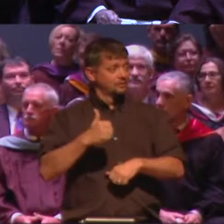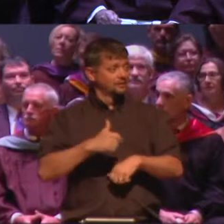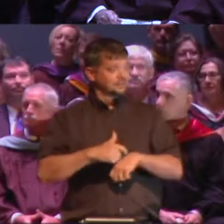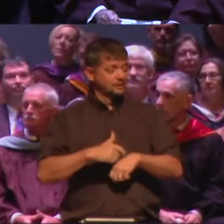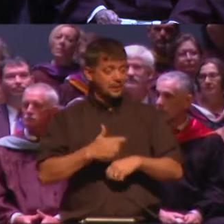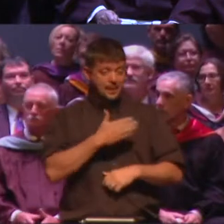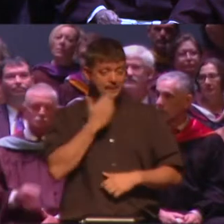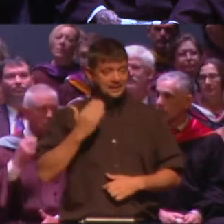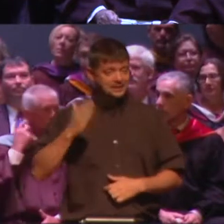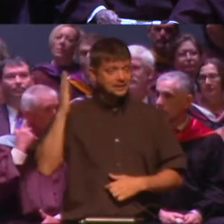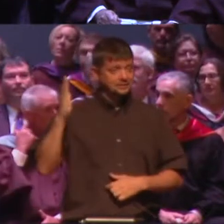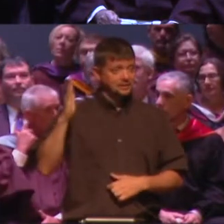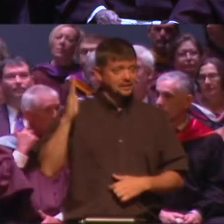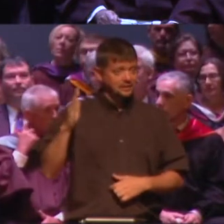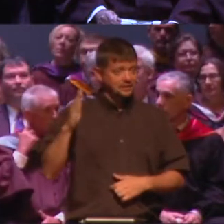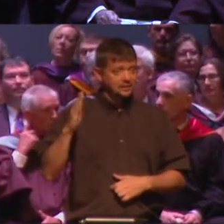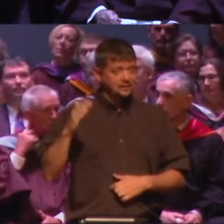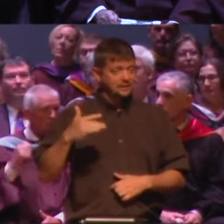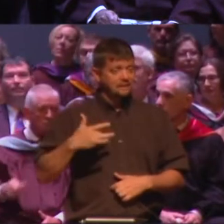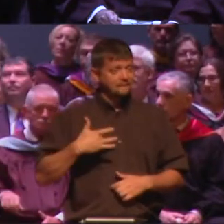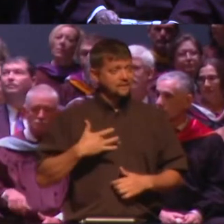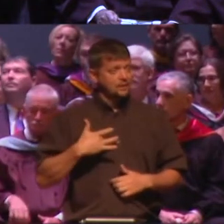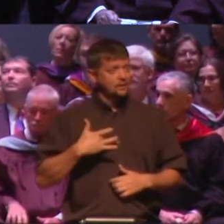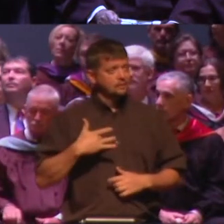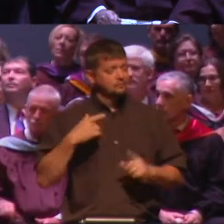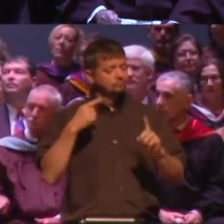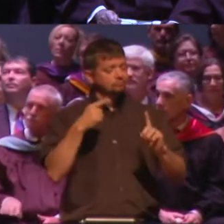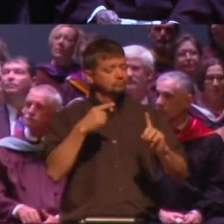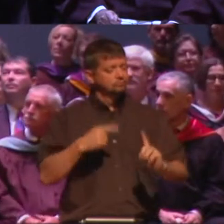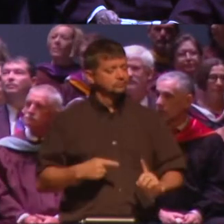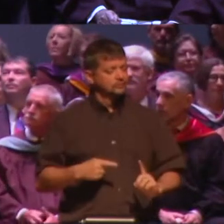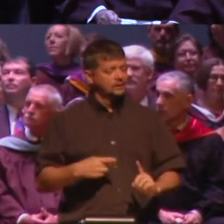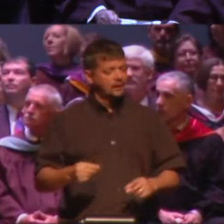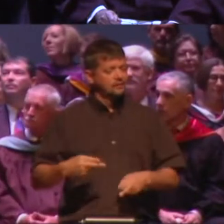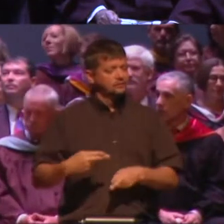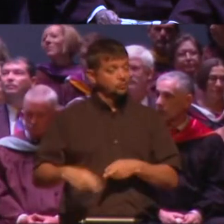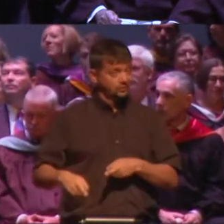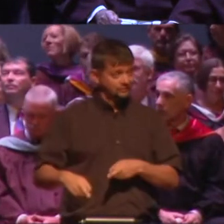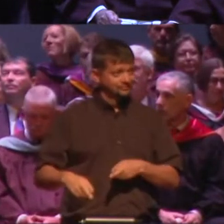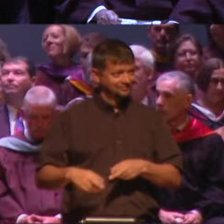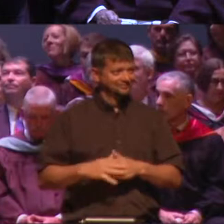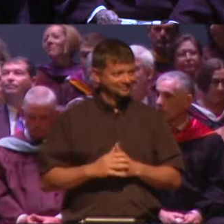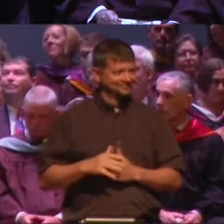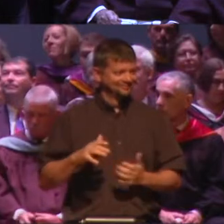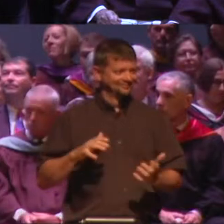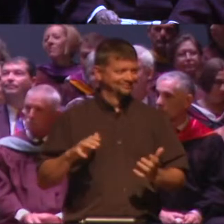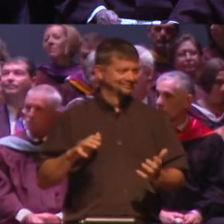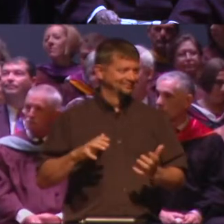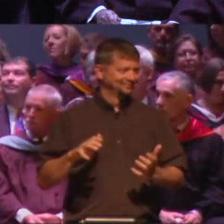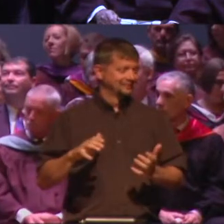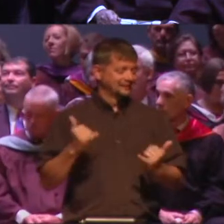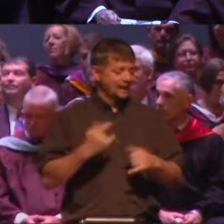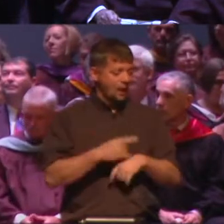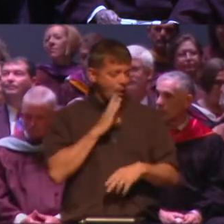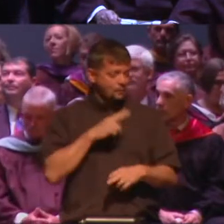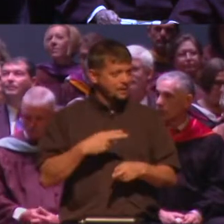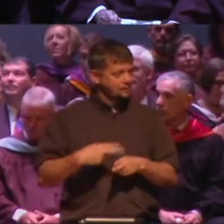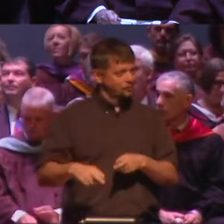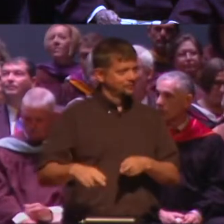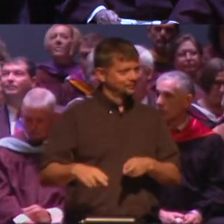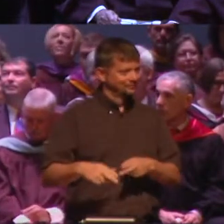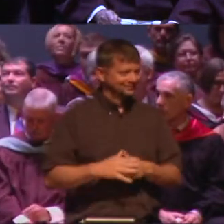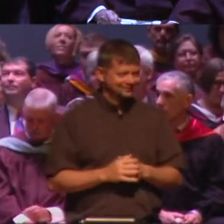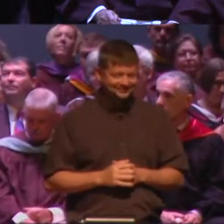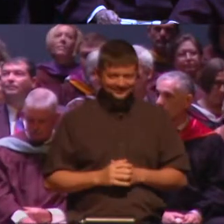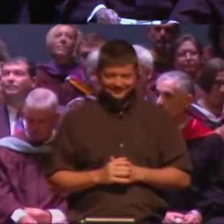best speeches are the ones that leave you with a couple of points and are very brief. I'll be brief today. I know